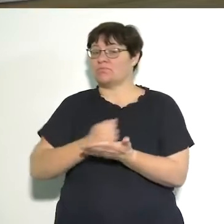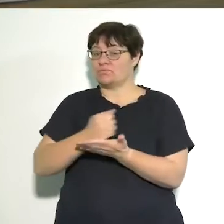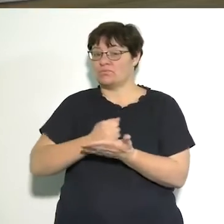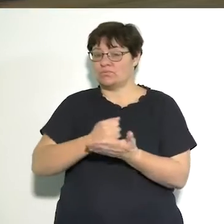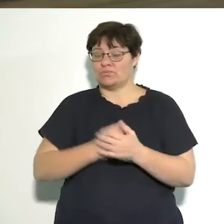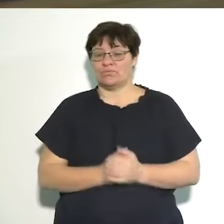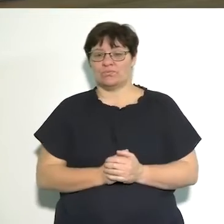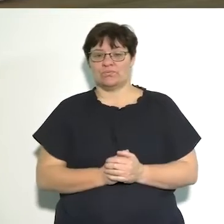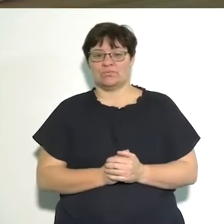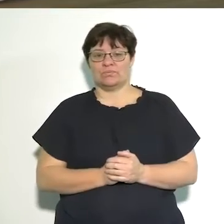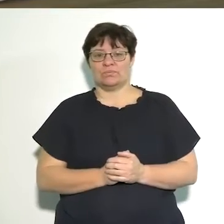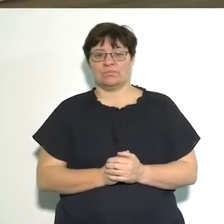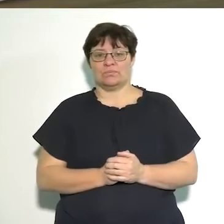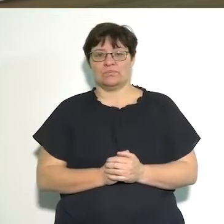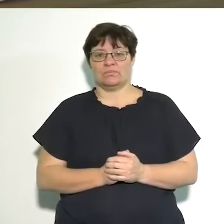glue,